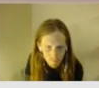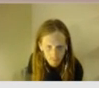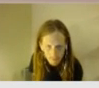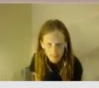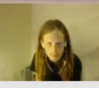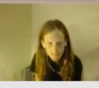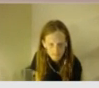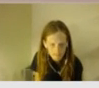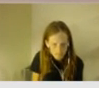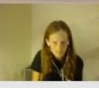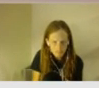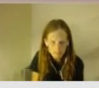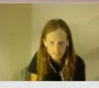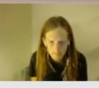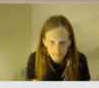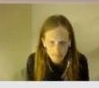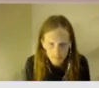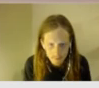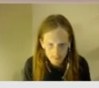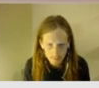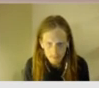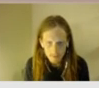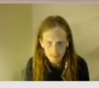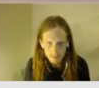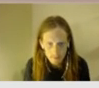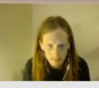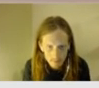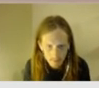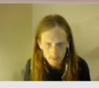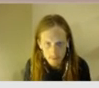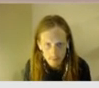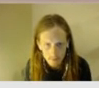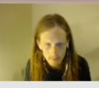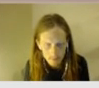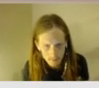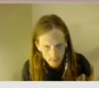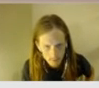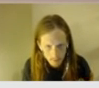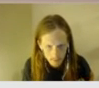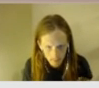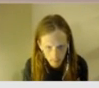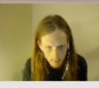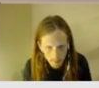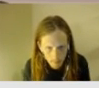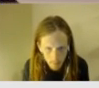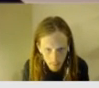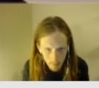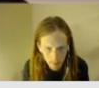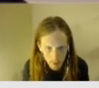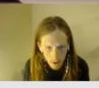called the Riviera Maya. And we found our way into this industrial barrio in Playa del